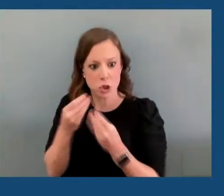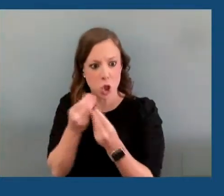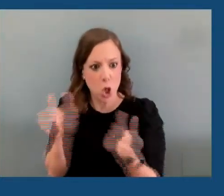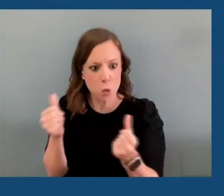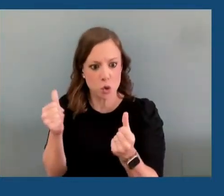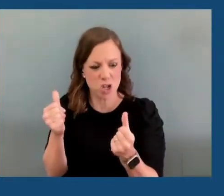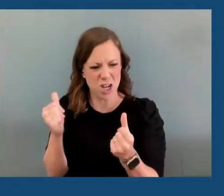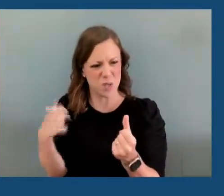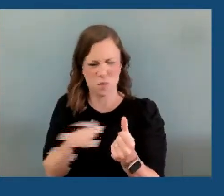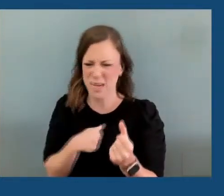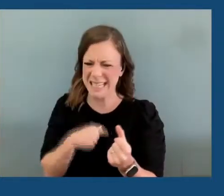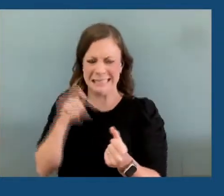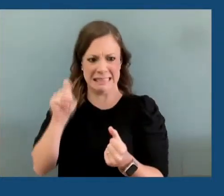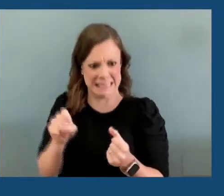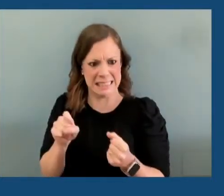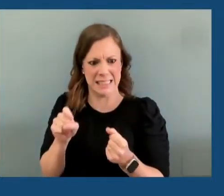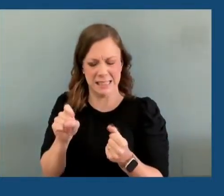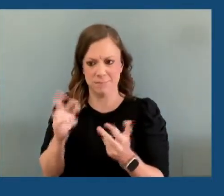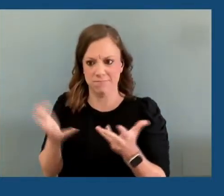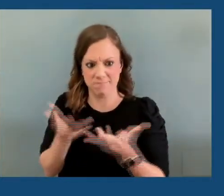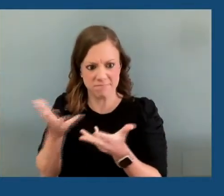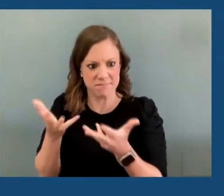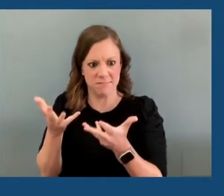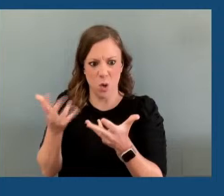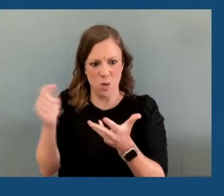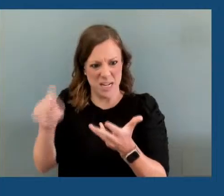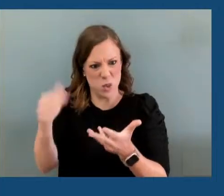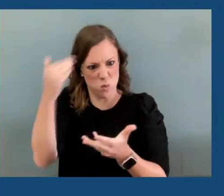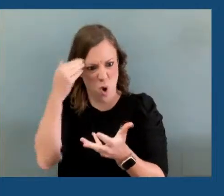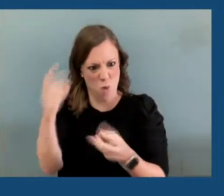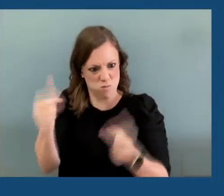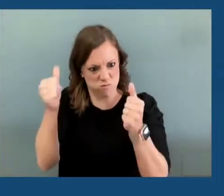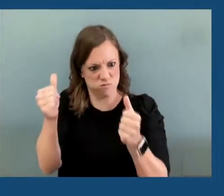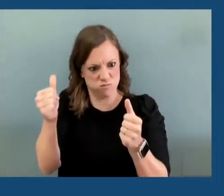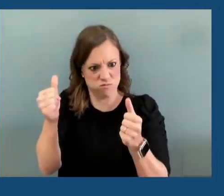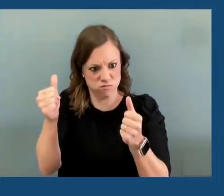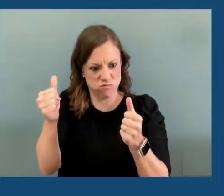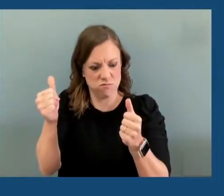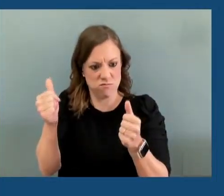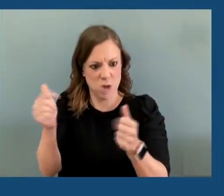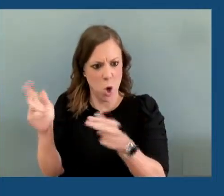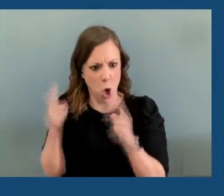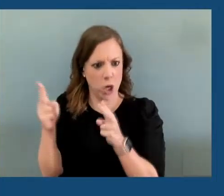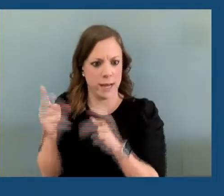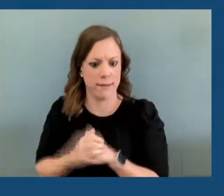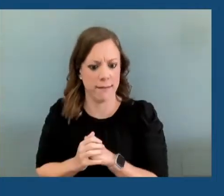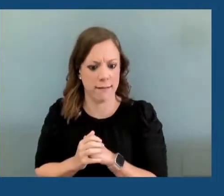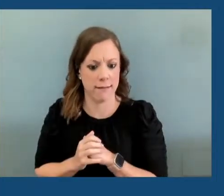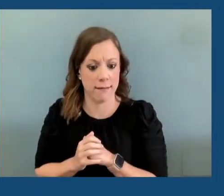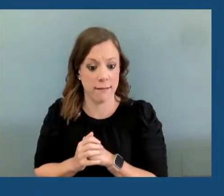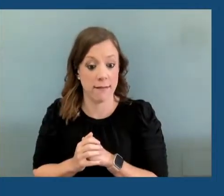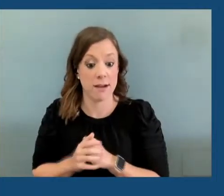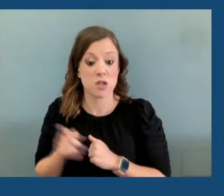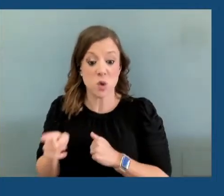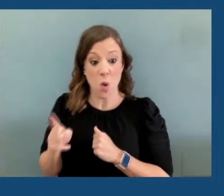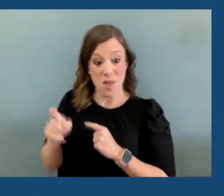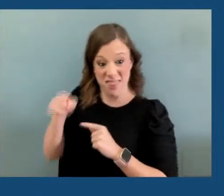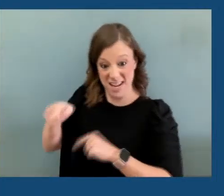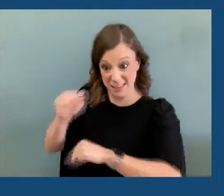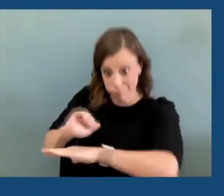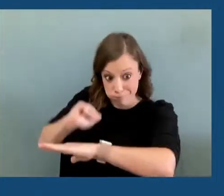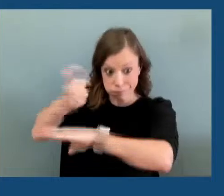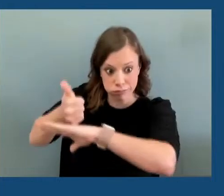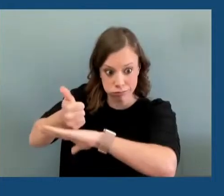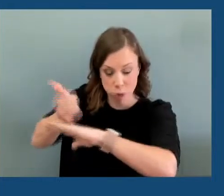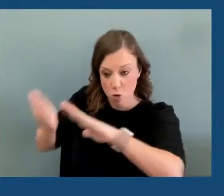behind what we're doing here today. But when this starts running, and you heard from Dr. Rodriguez some of the incredible potential uses,